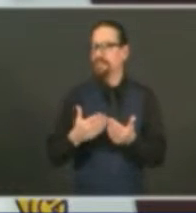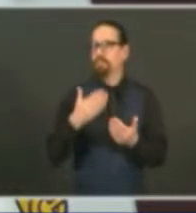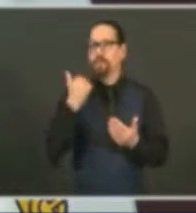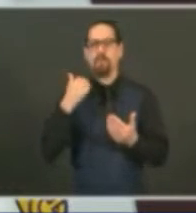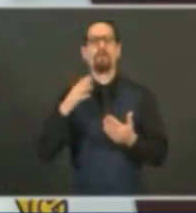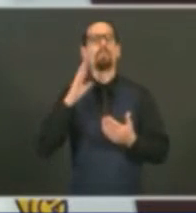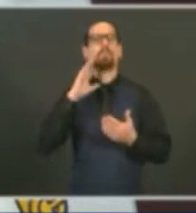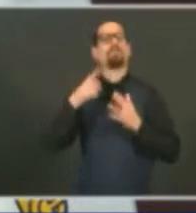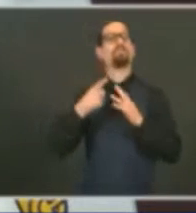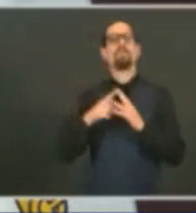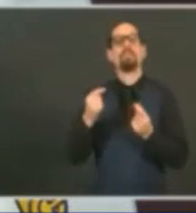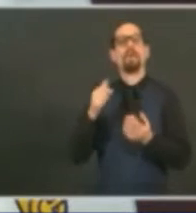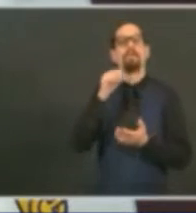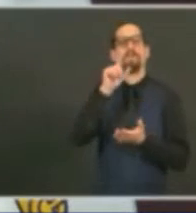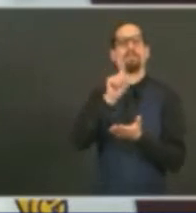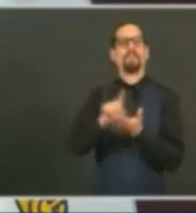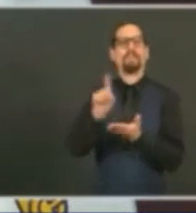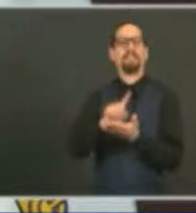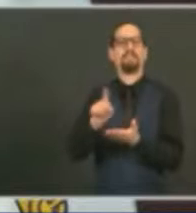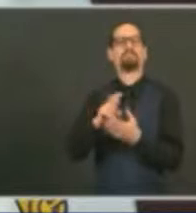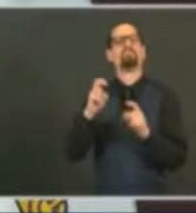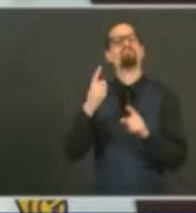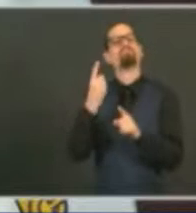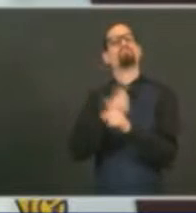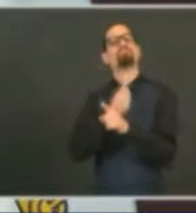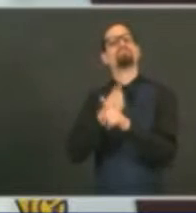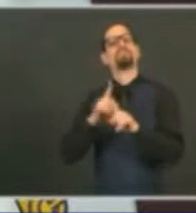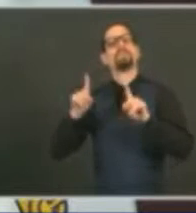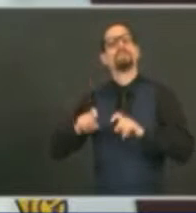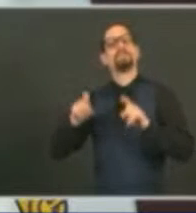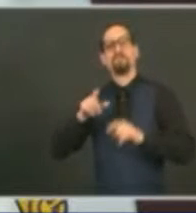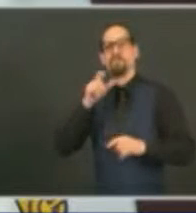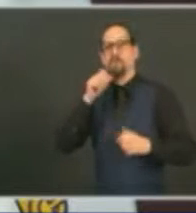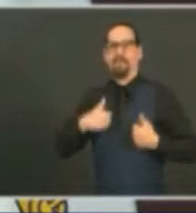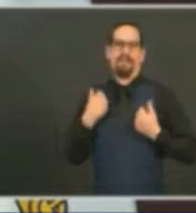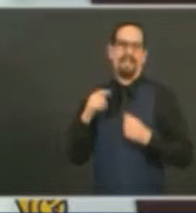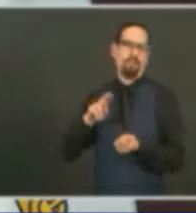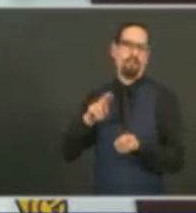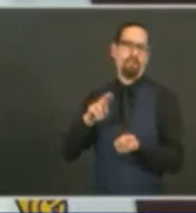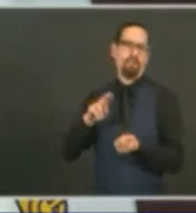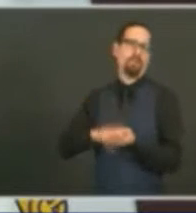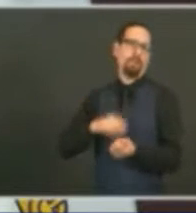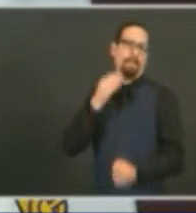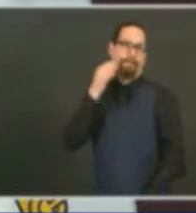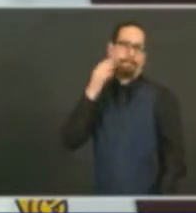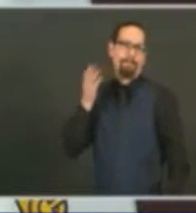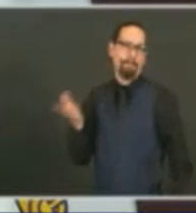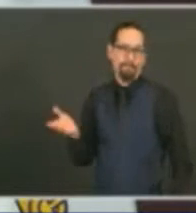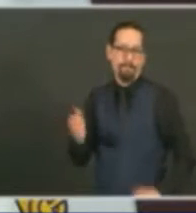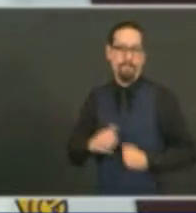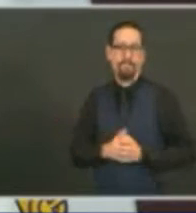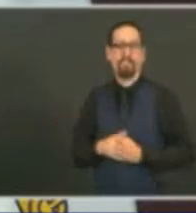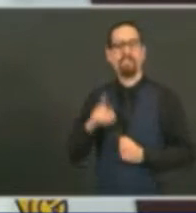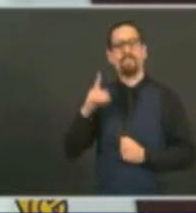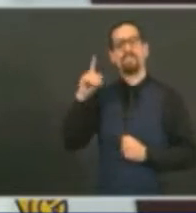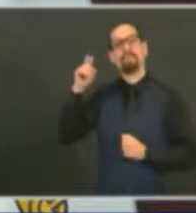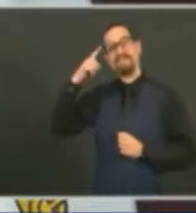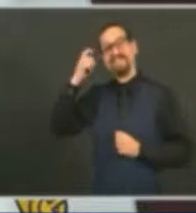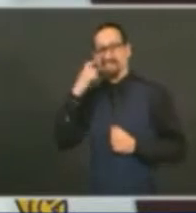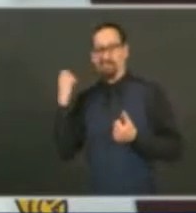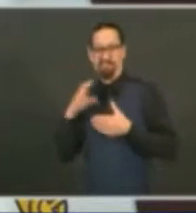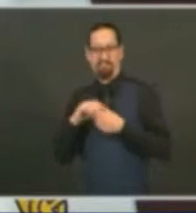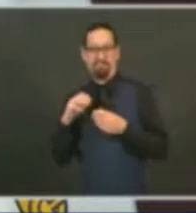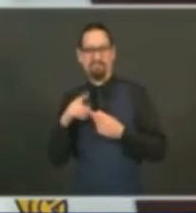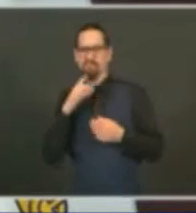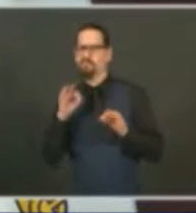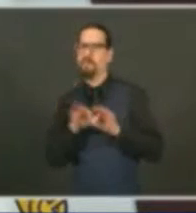testing of residents as well. As the governor mentioned, we continue to have the congregate setting support team.